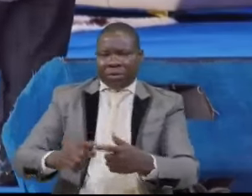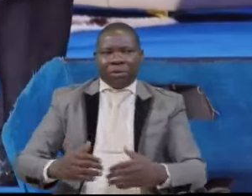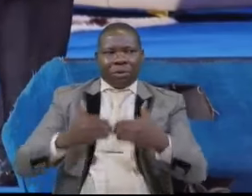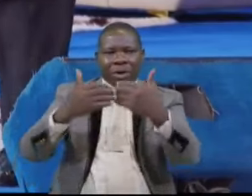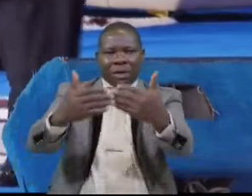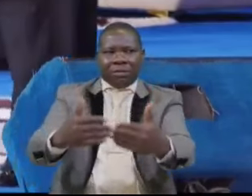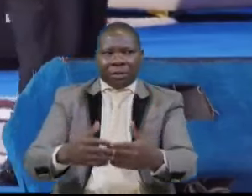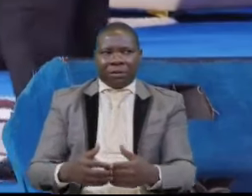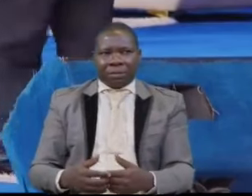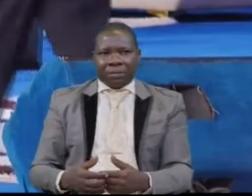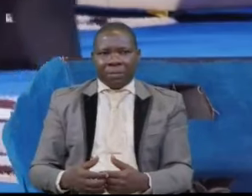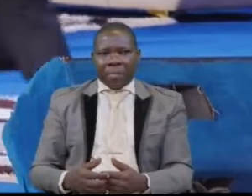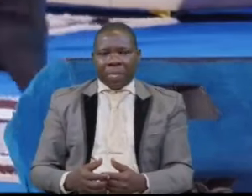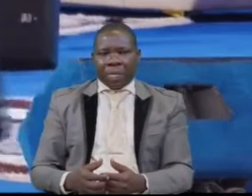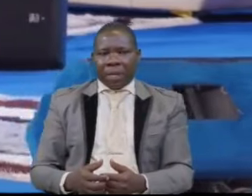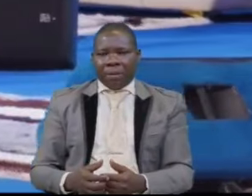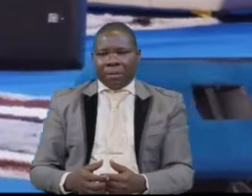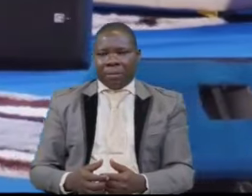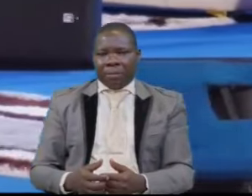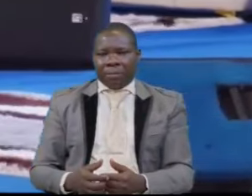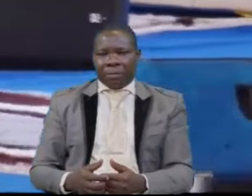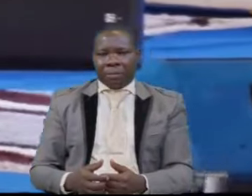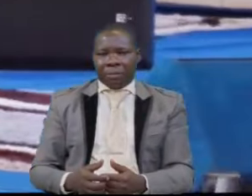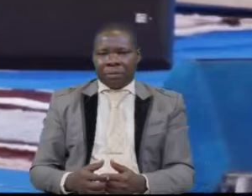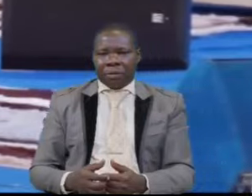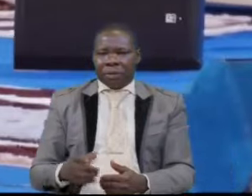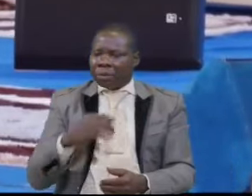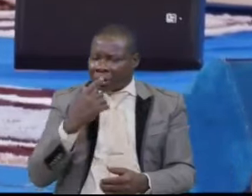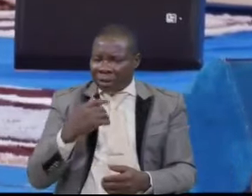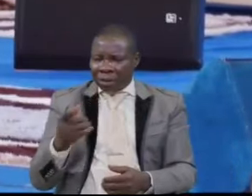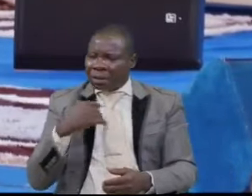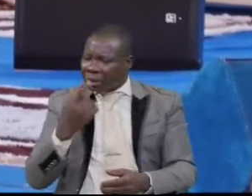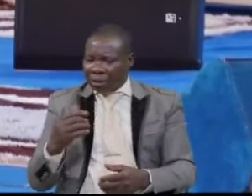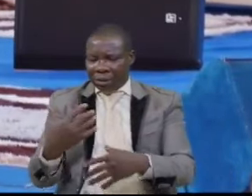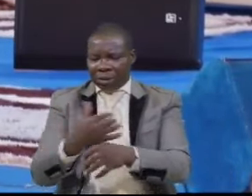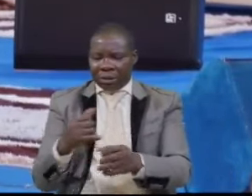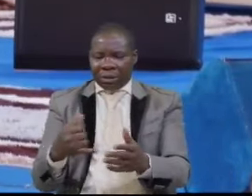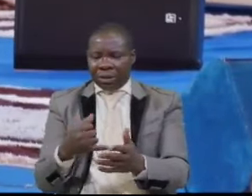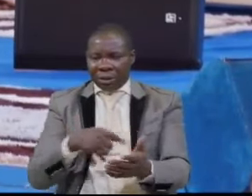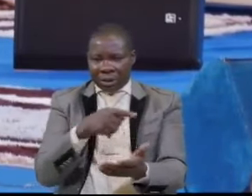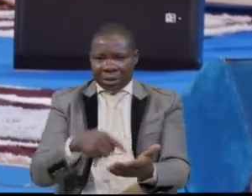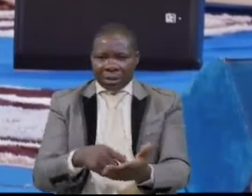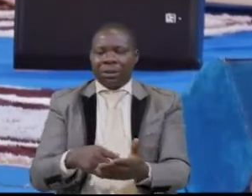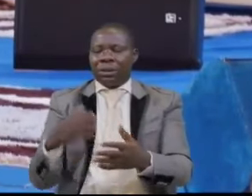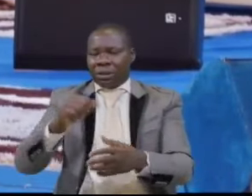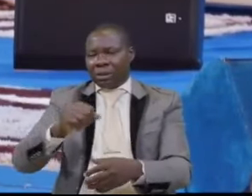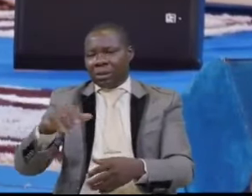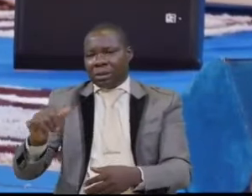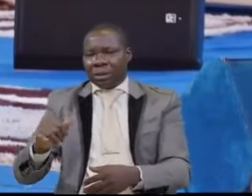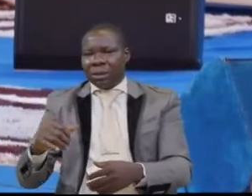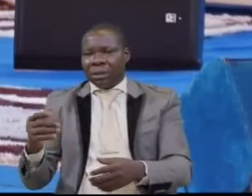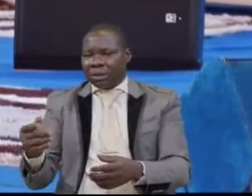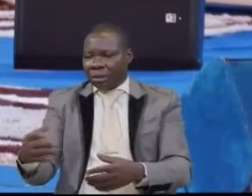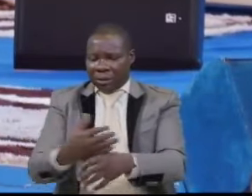of anyone. They say, take this. Yes, sir. He swallows it. Take that. He swallows it. It does